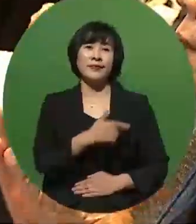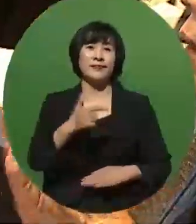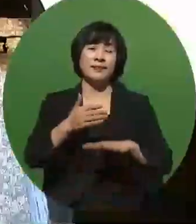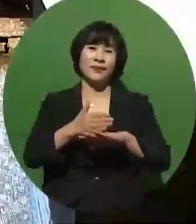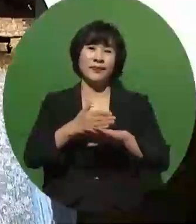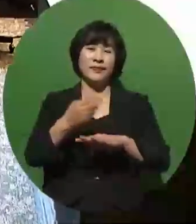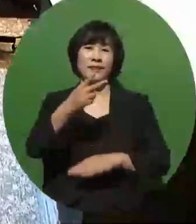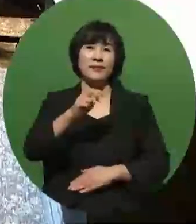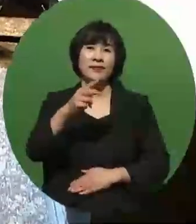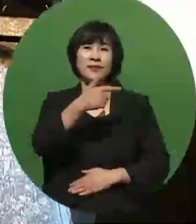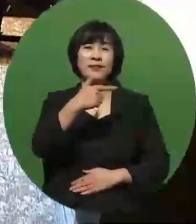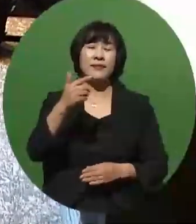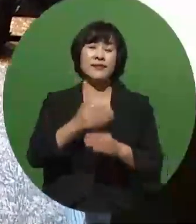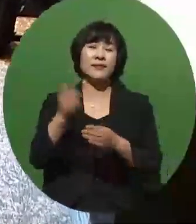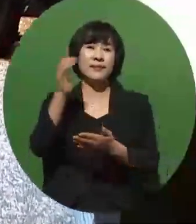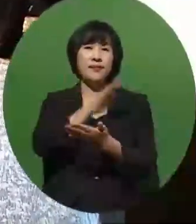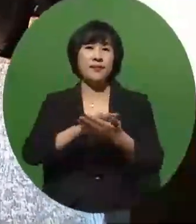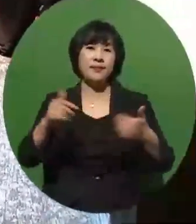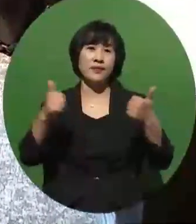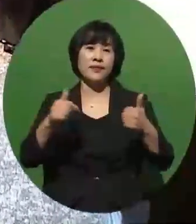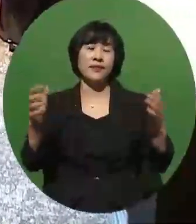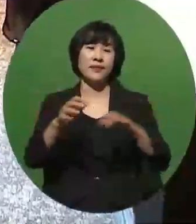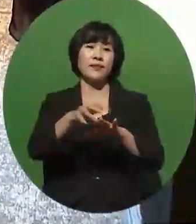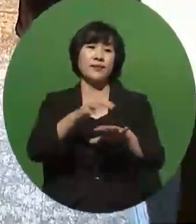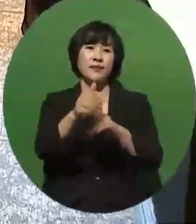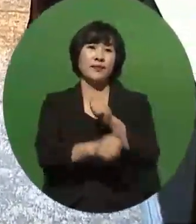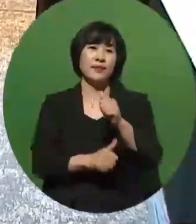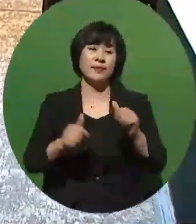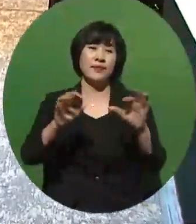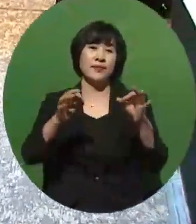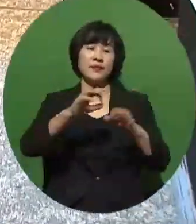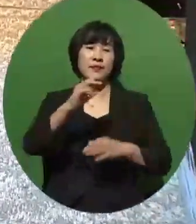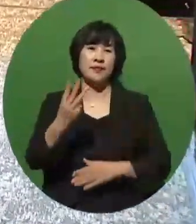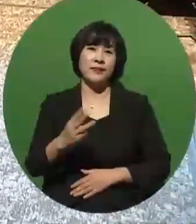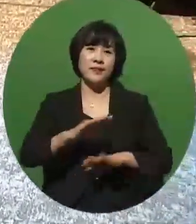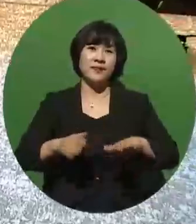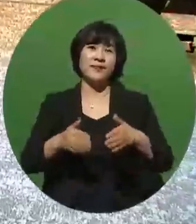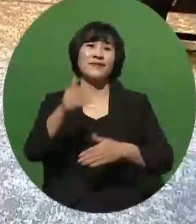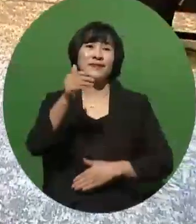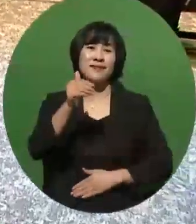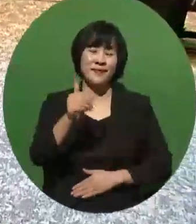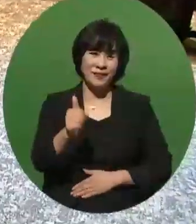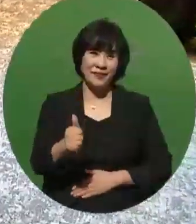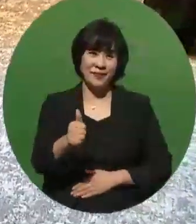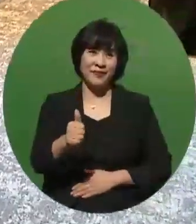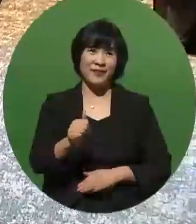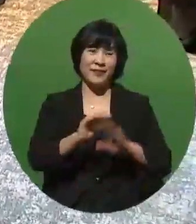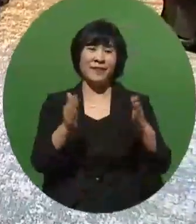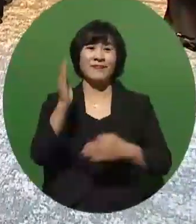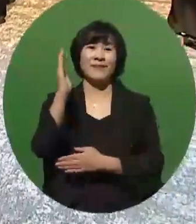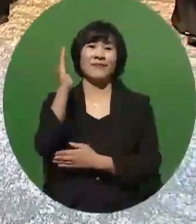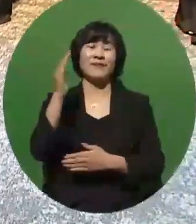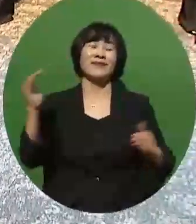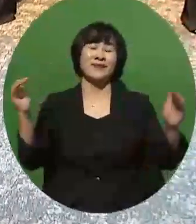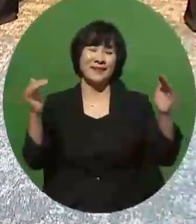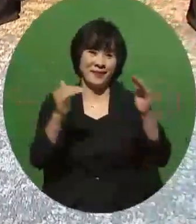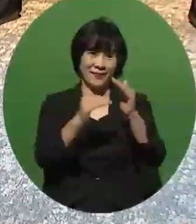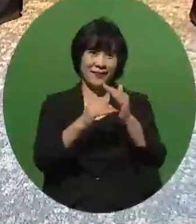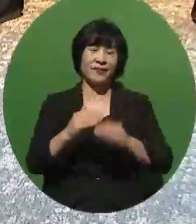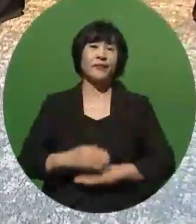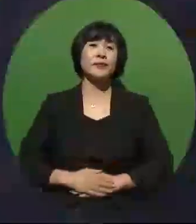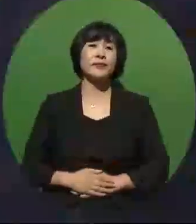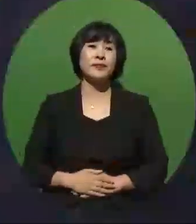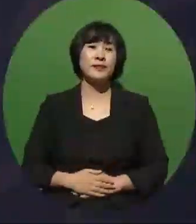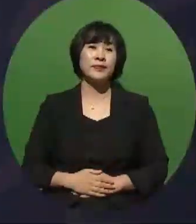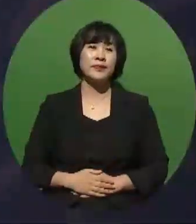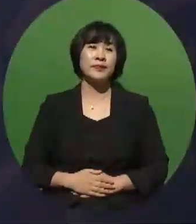Thank you very much, the governor, Mr. Kim Young-rok, the governor of Jeollanamdo province. Thank you for